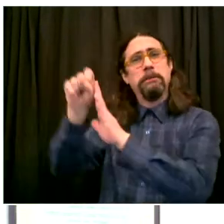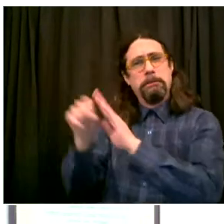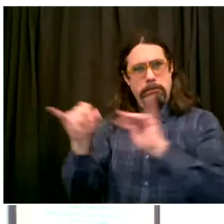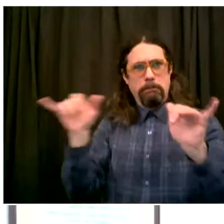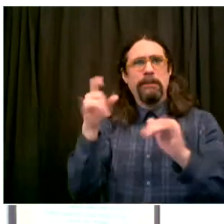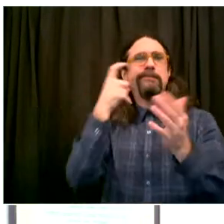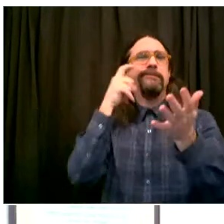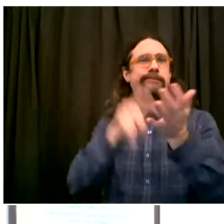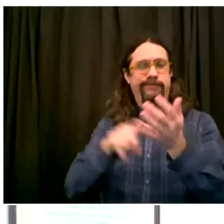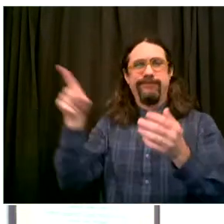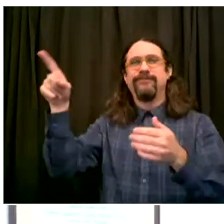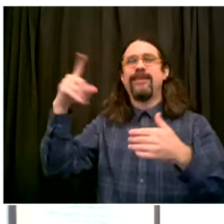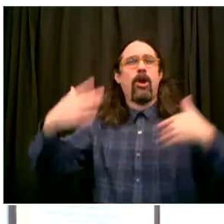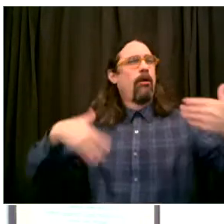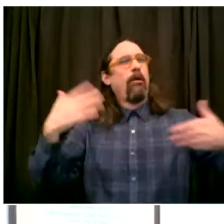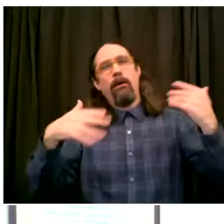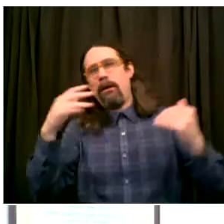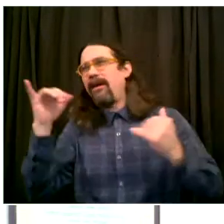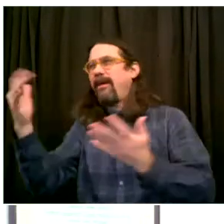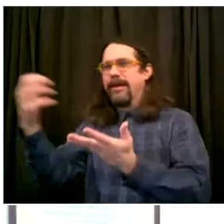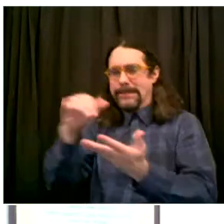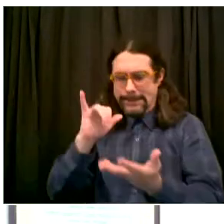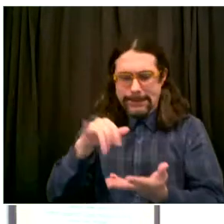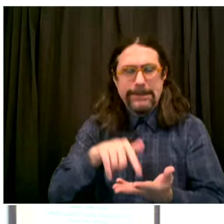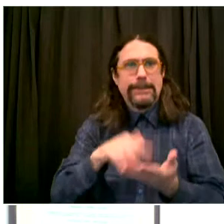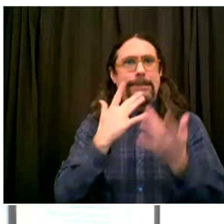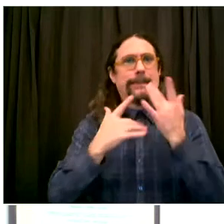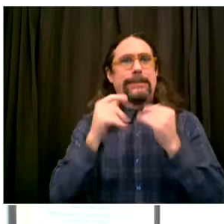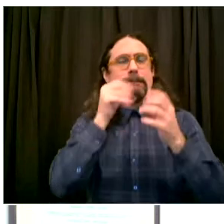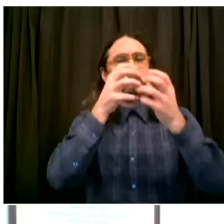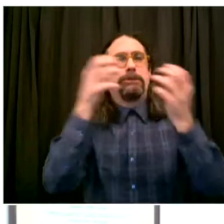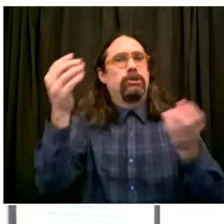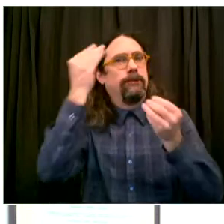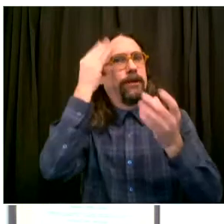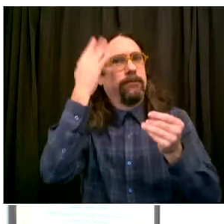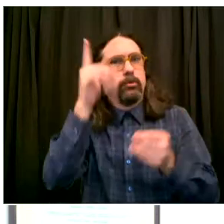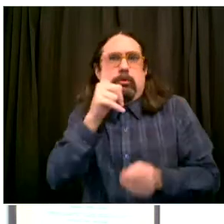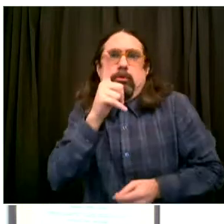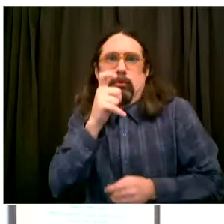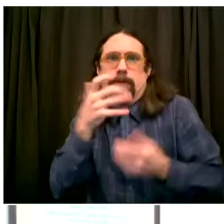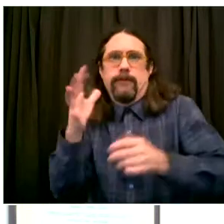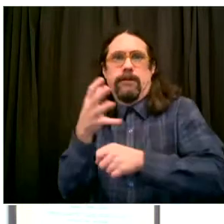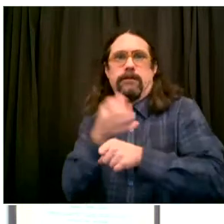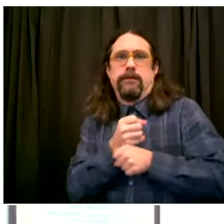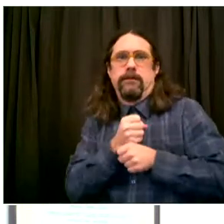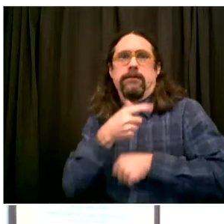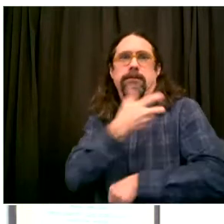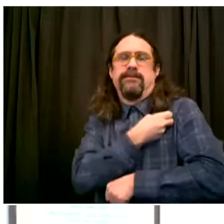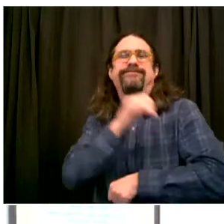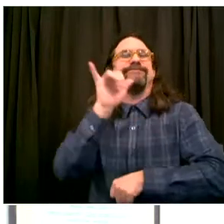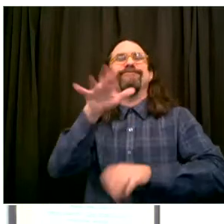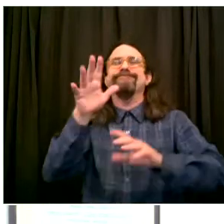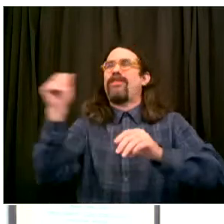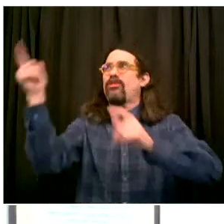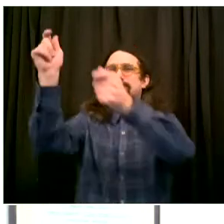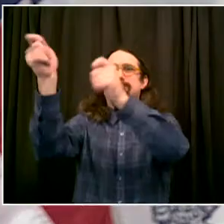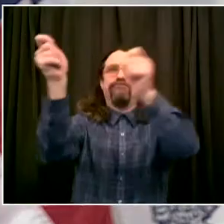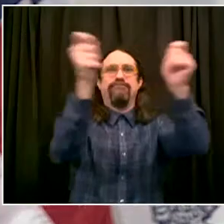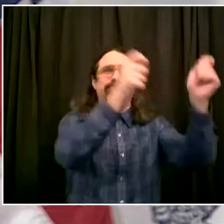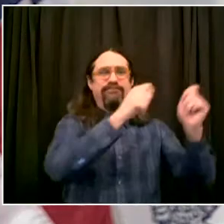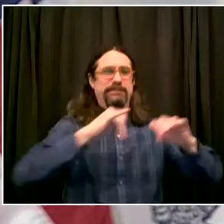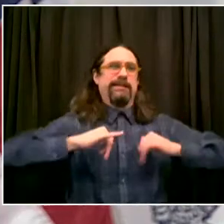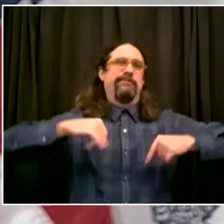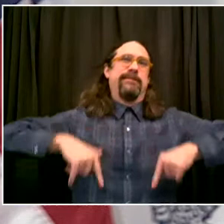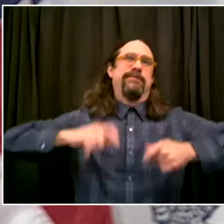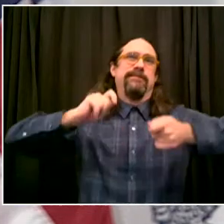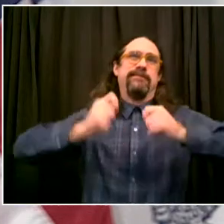it's 40%, but we have to get that number even lower so that we can have the best picture of what's happening. Thank you. Go ahead, Henry.